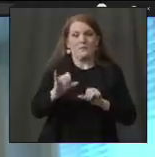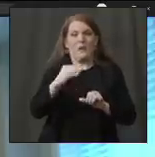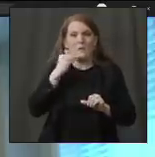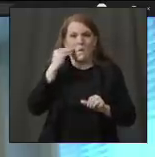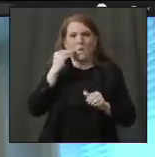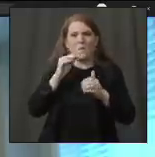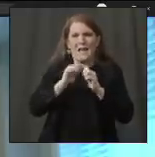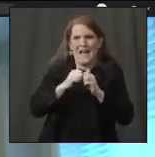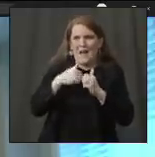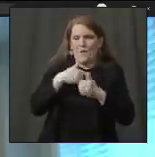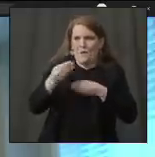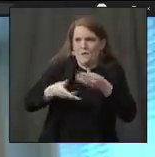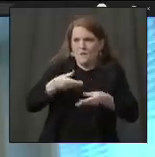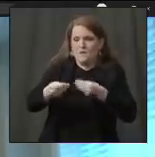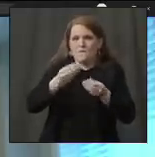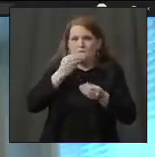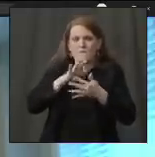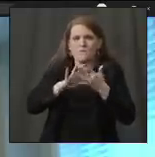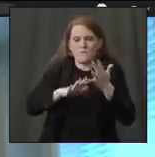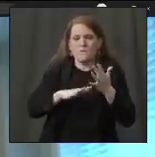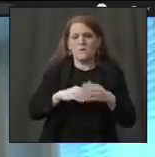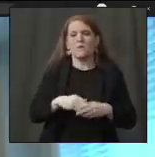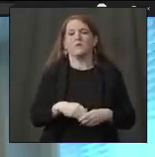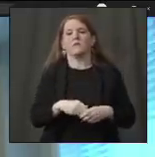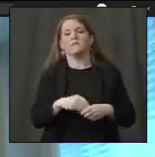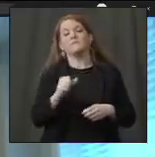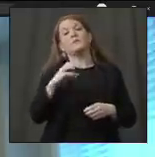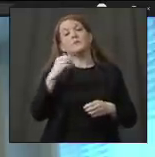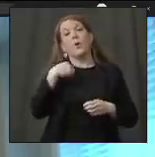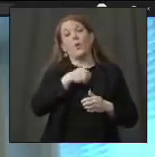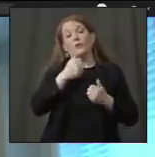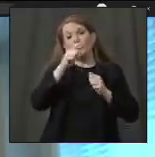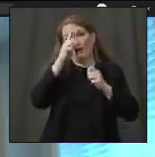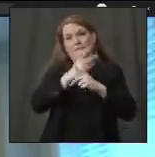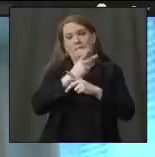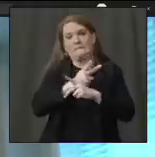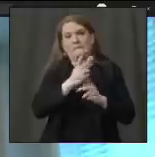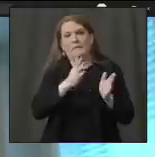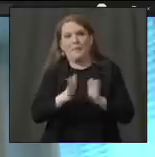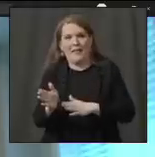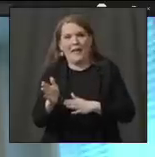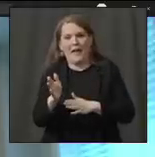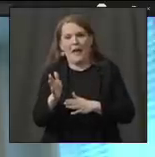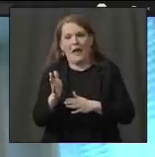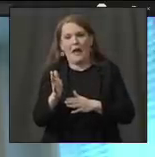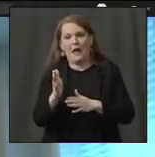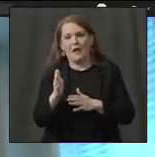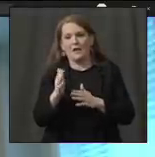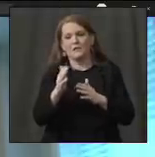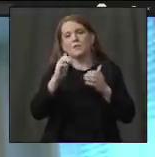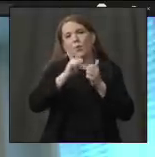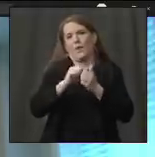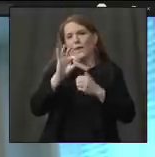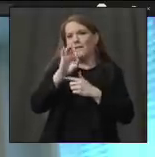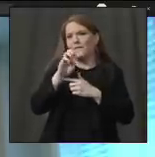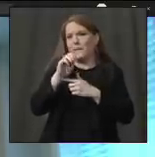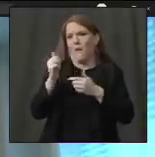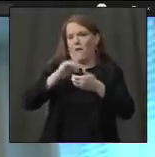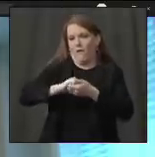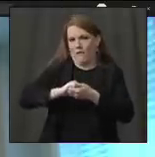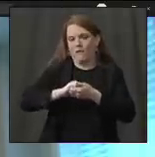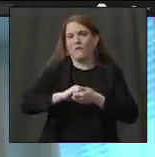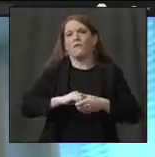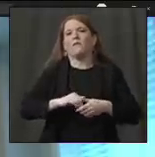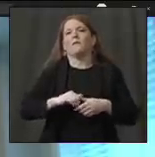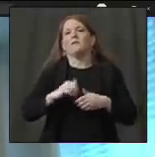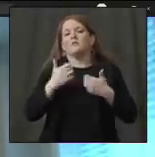those people. We're working on plans in conjunction with our partners at FEMA on how we